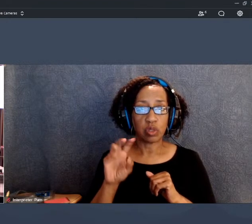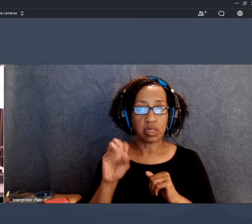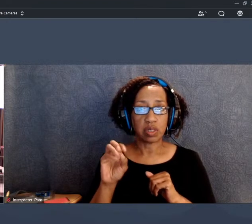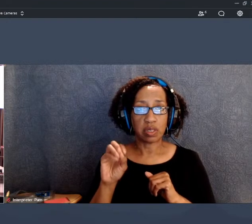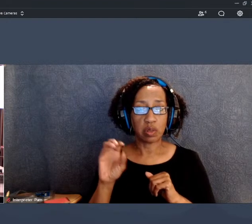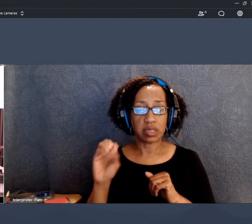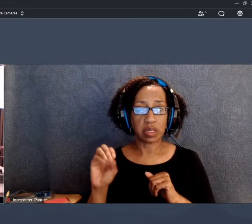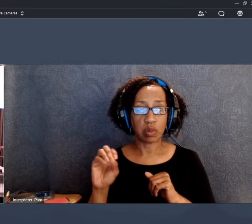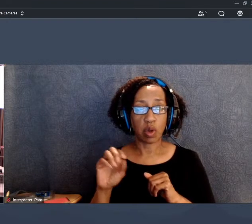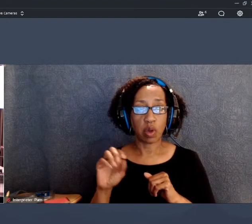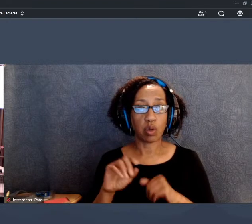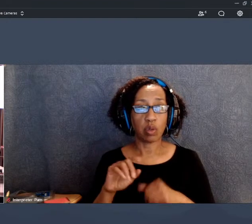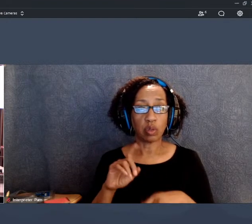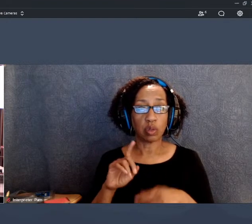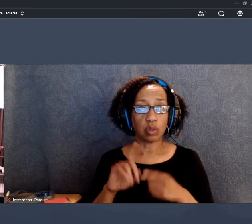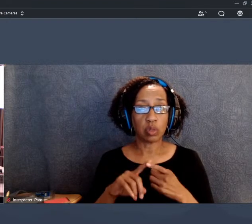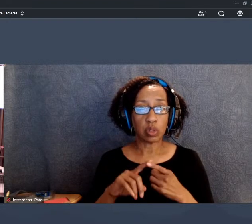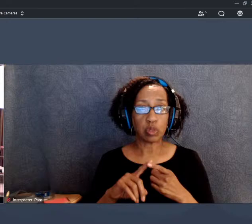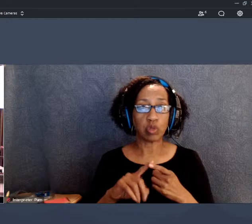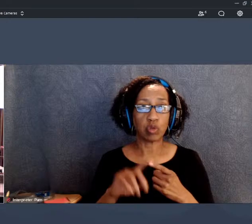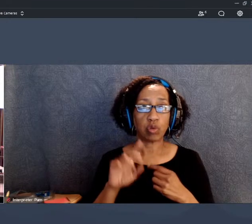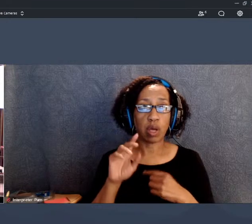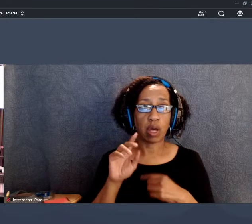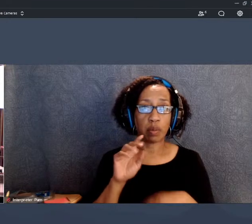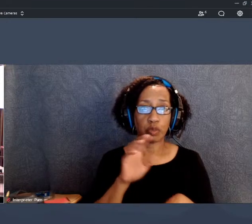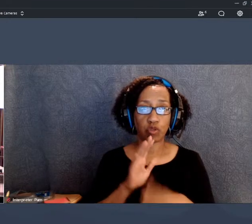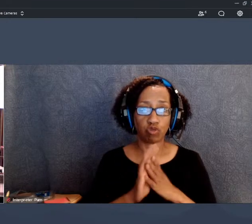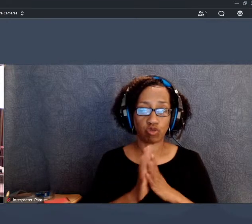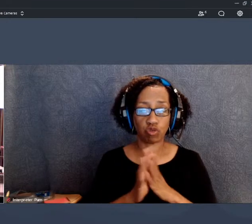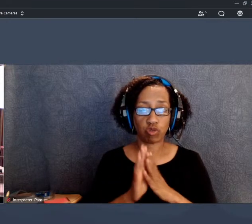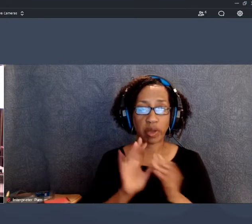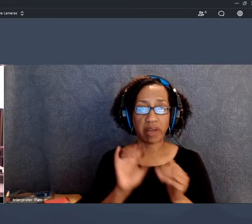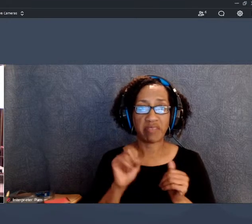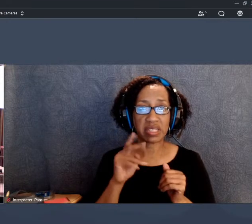signal fixtures and furniture, project number EN